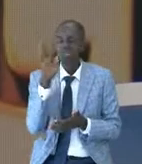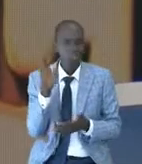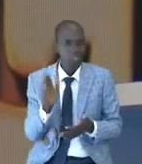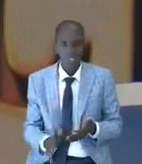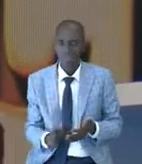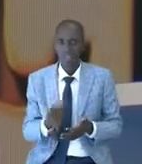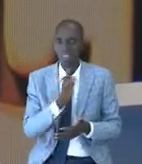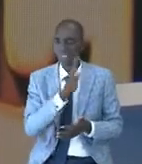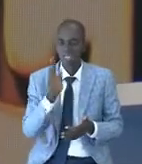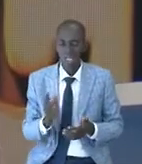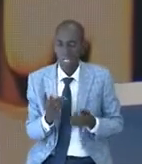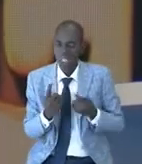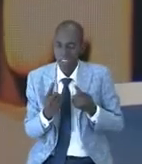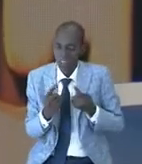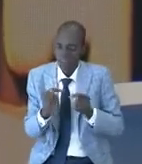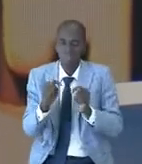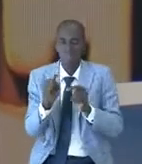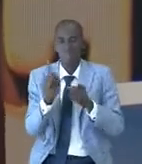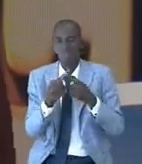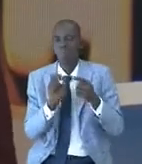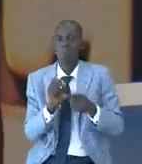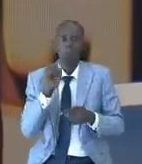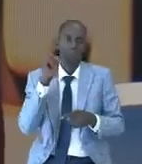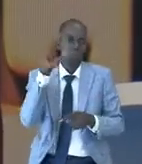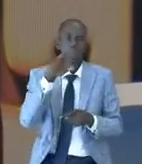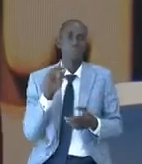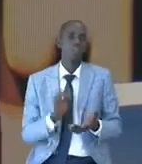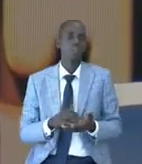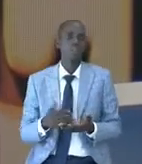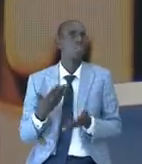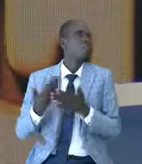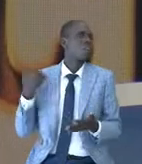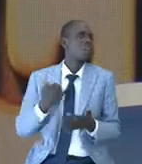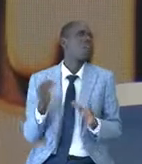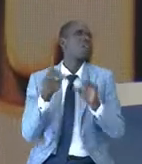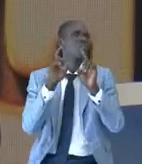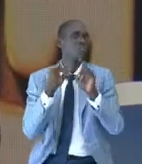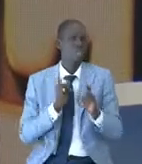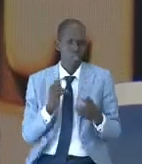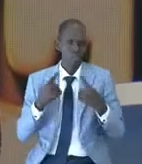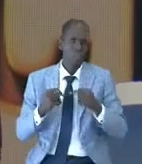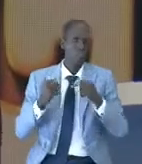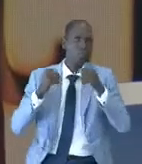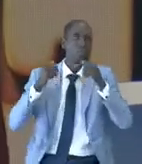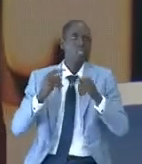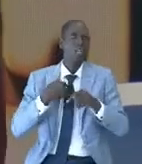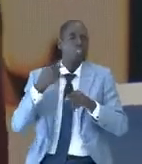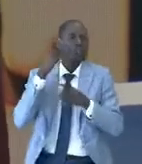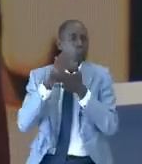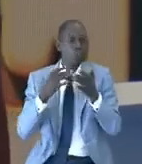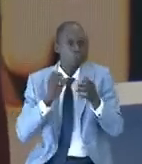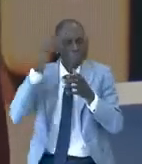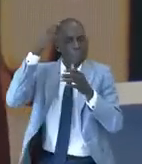never made any attempt before. I tried, and there's a ceiling there. And then when